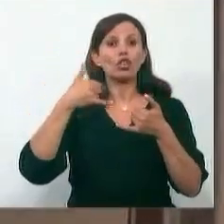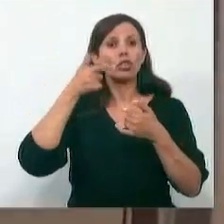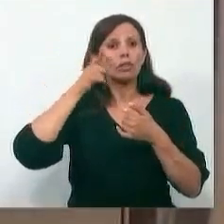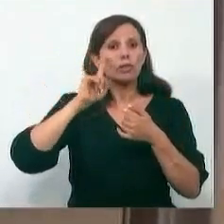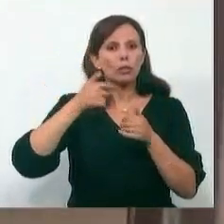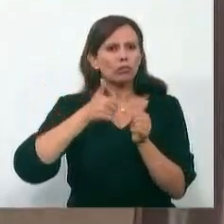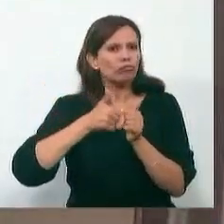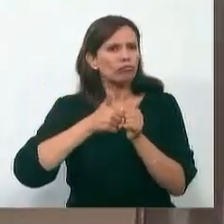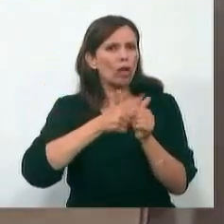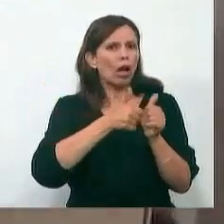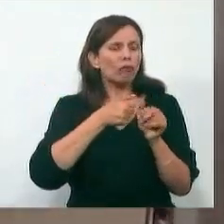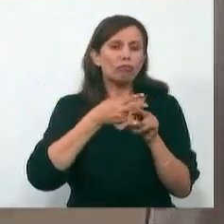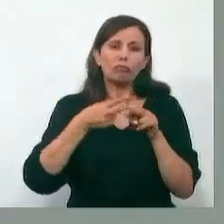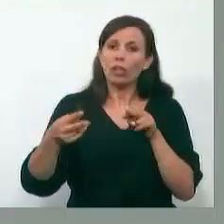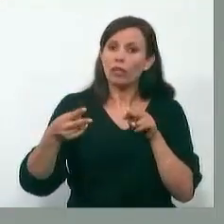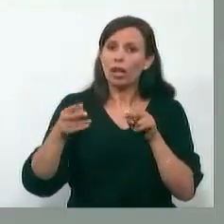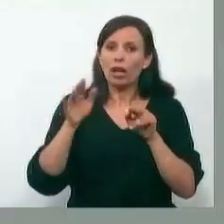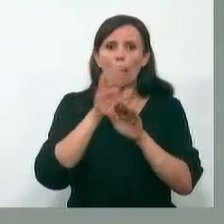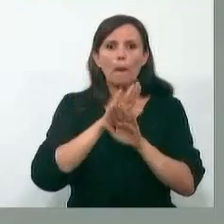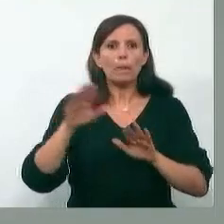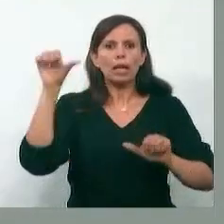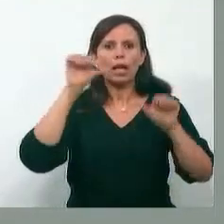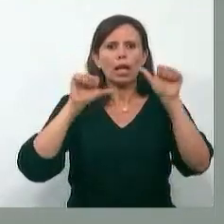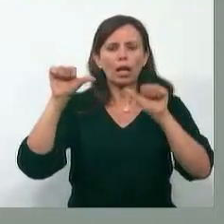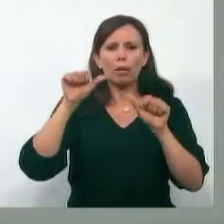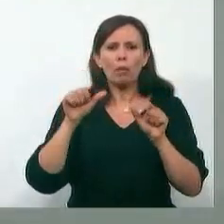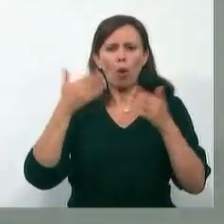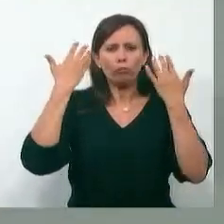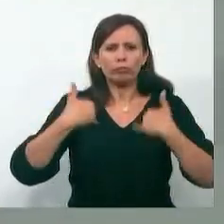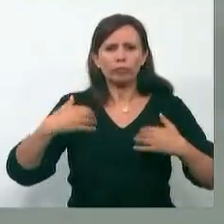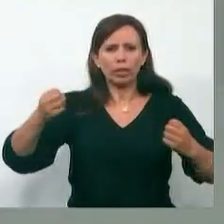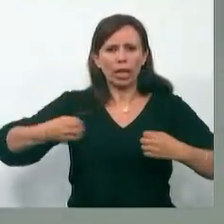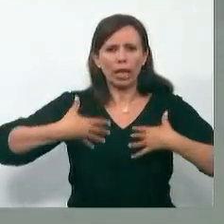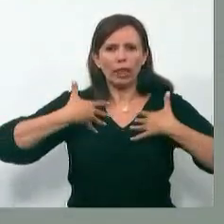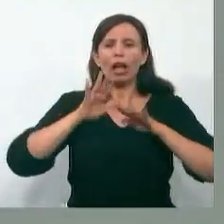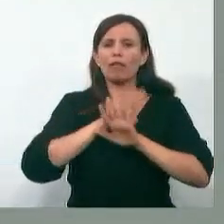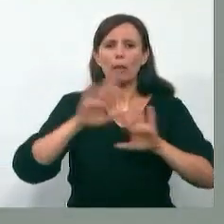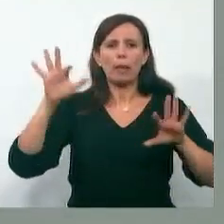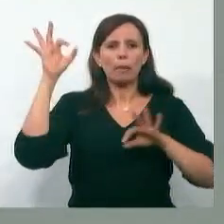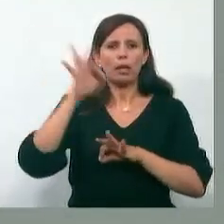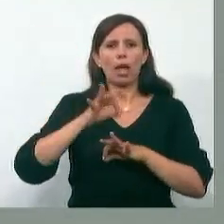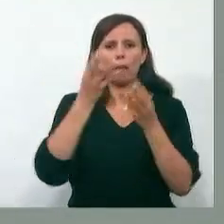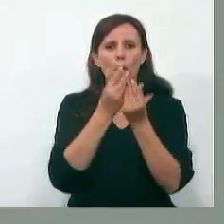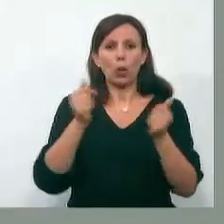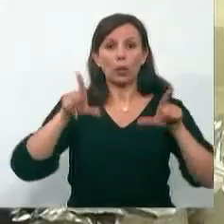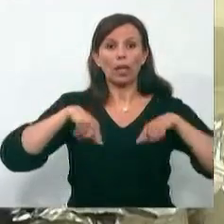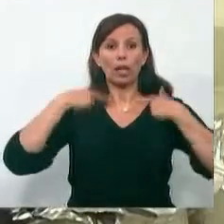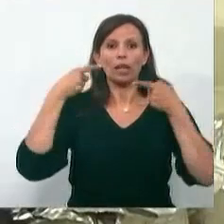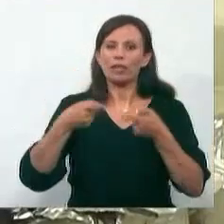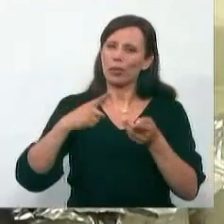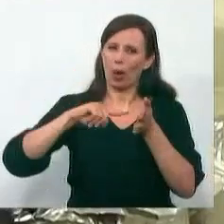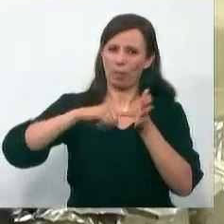no chemotherapy, radiation, or harm to their quality of life, and that, after all, is the